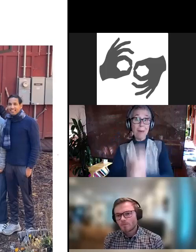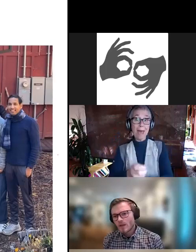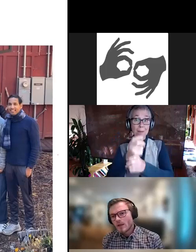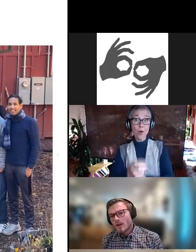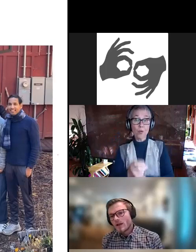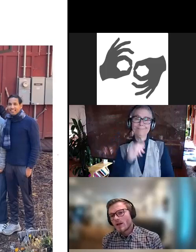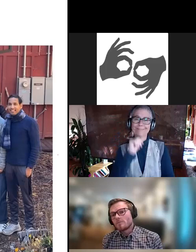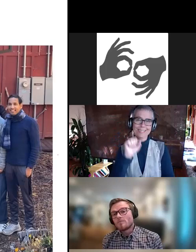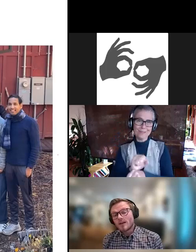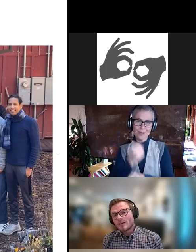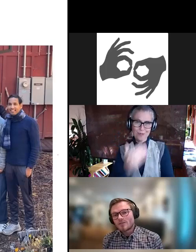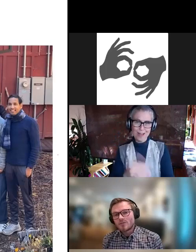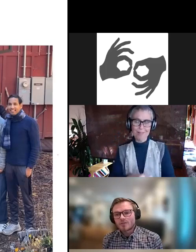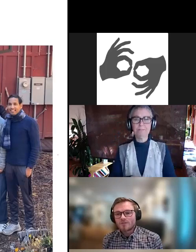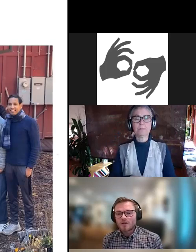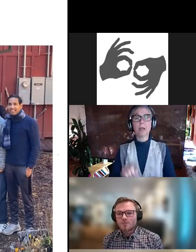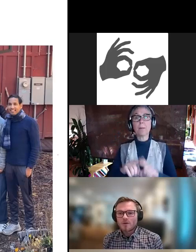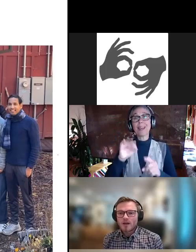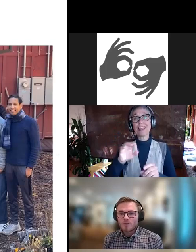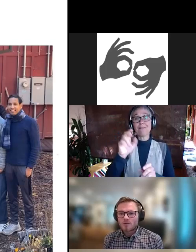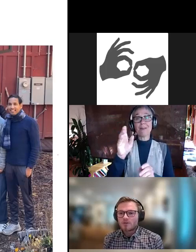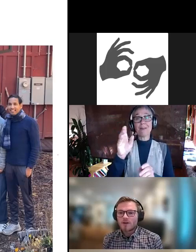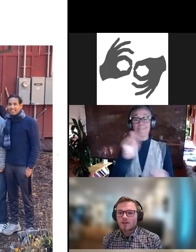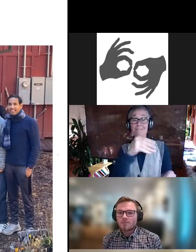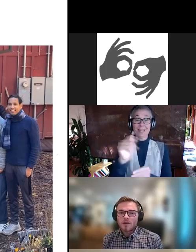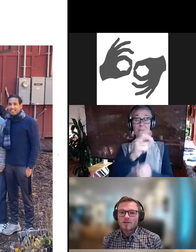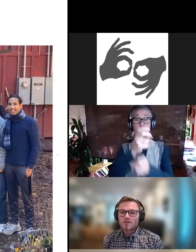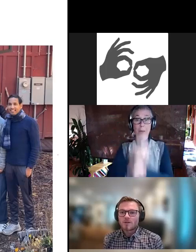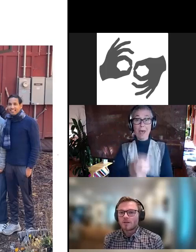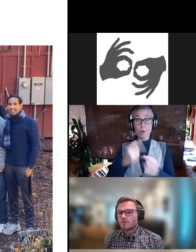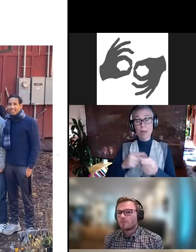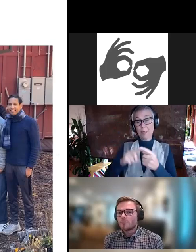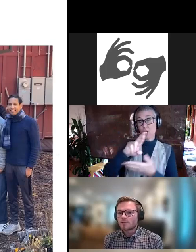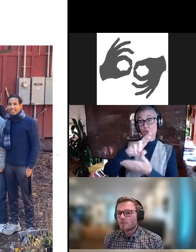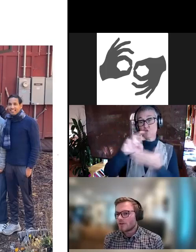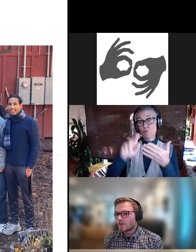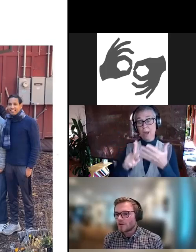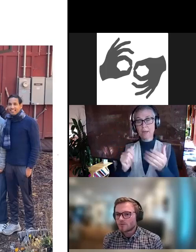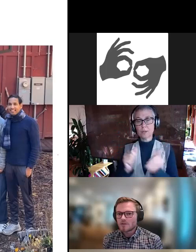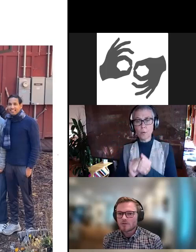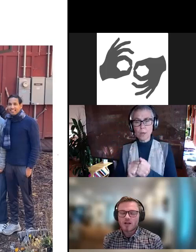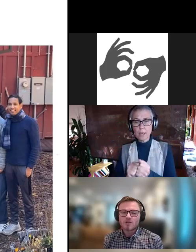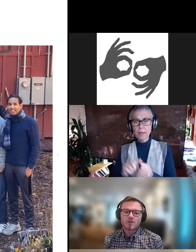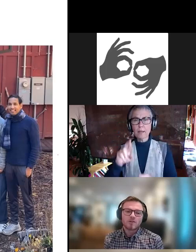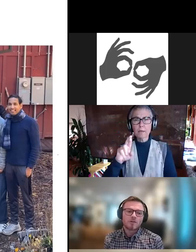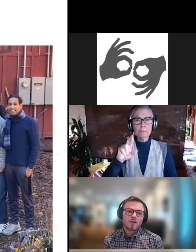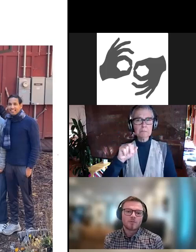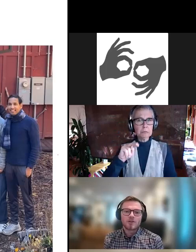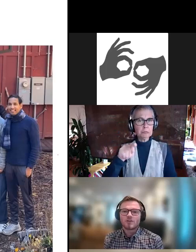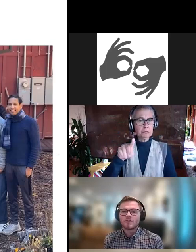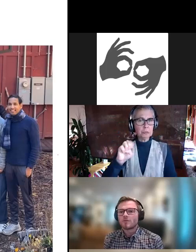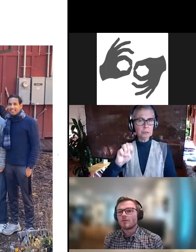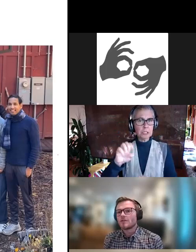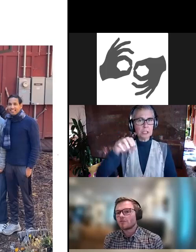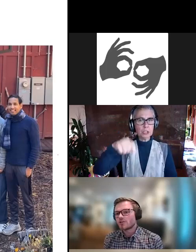anymore. But if you took that flexible backbone and then ranked based on something like root mean squared deviation, right? So change in the